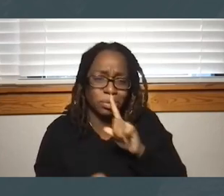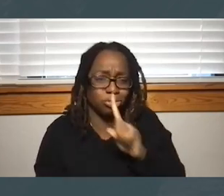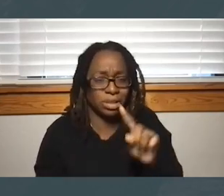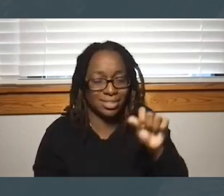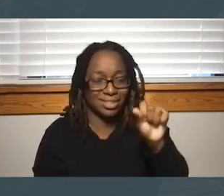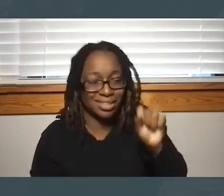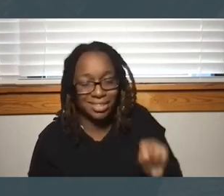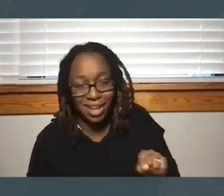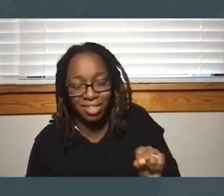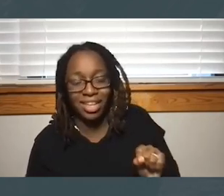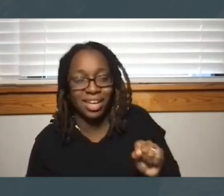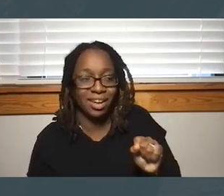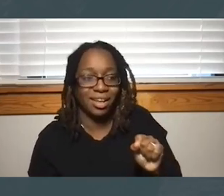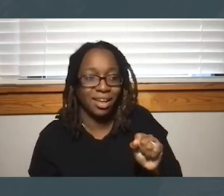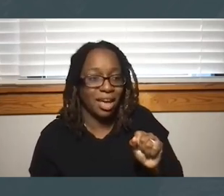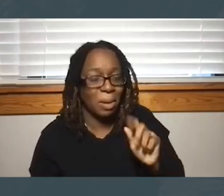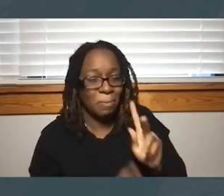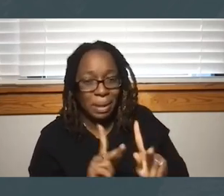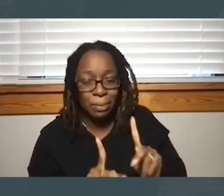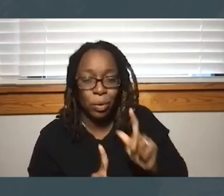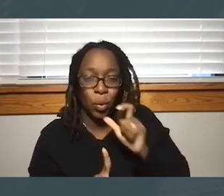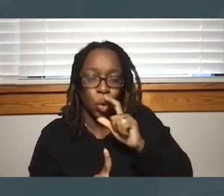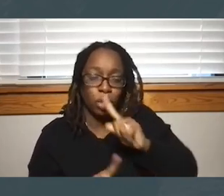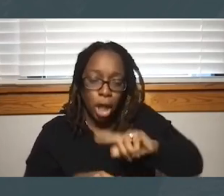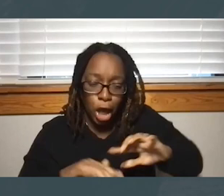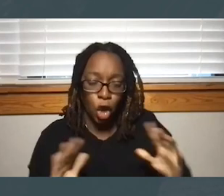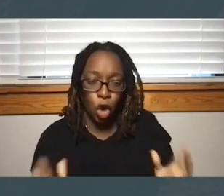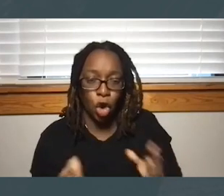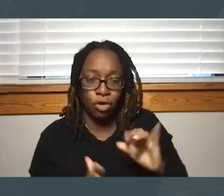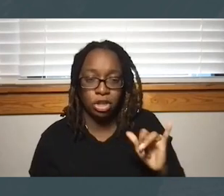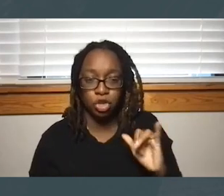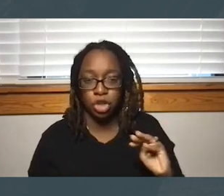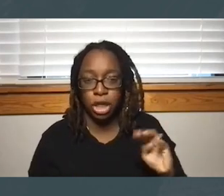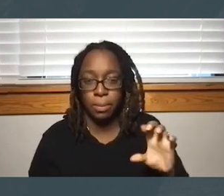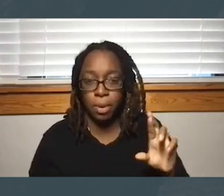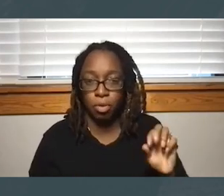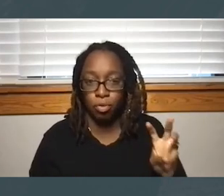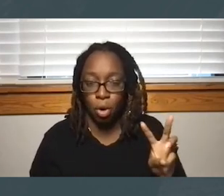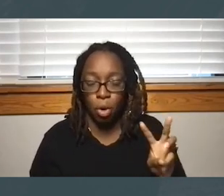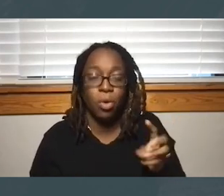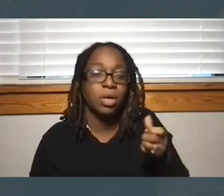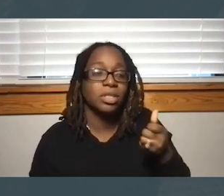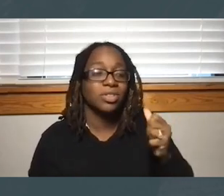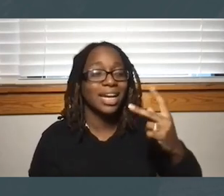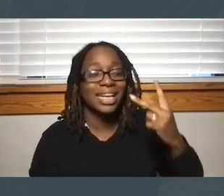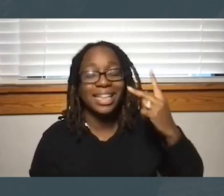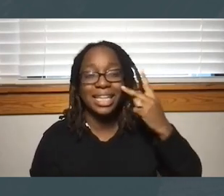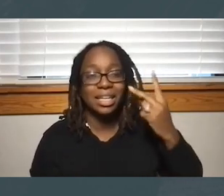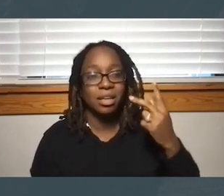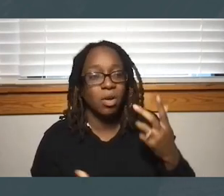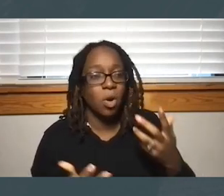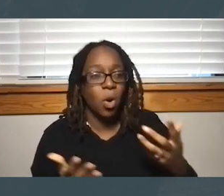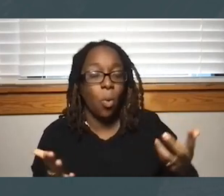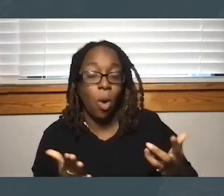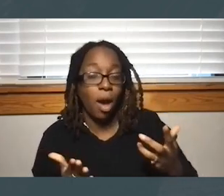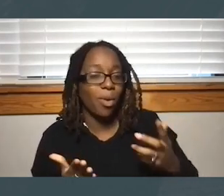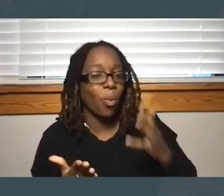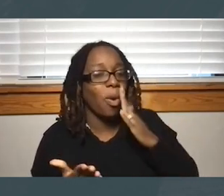of Jim Crow that then, you know, determine the terms of the project there. So I think that